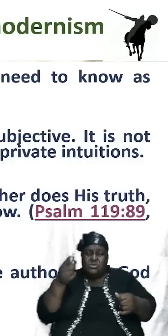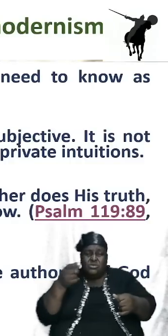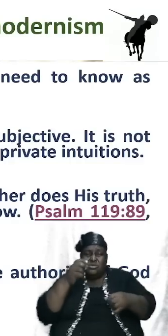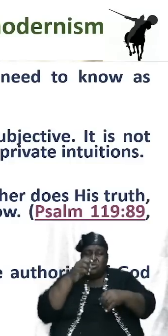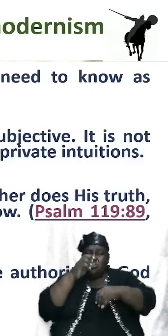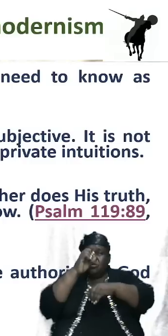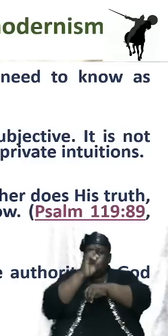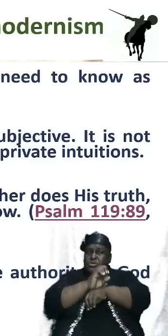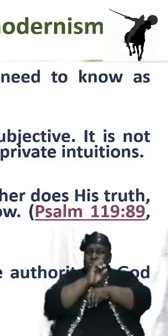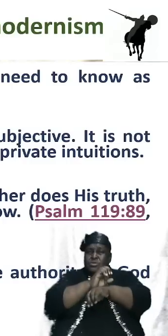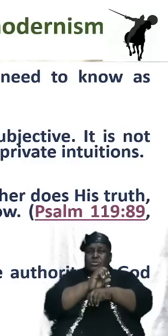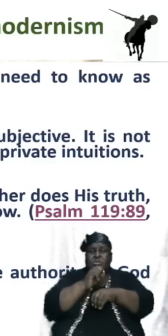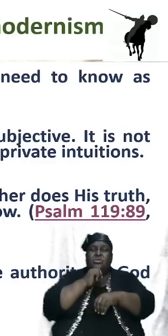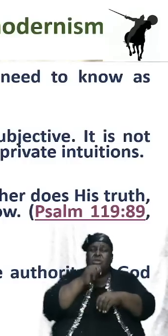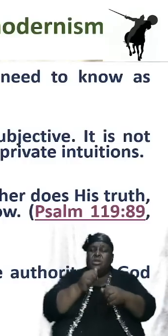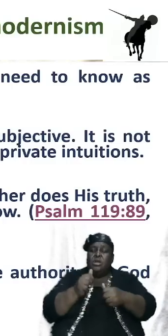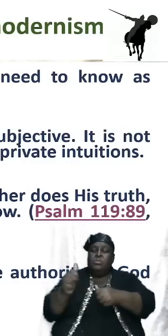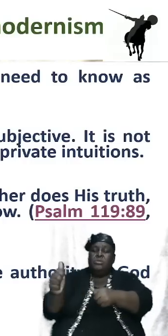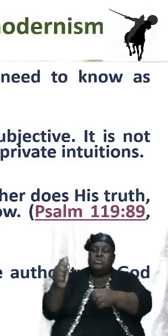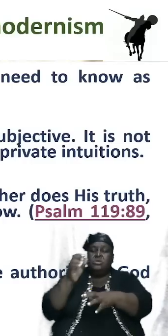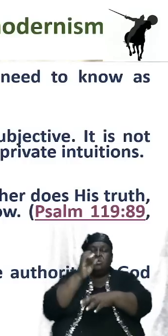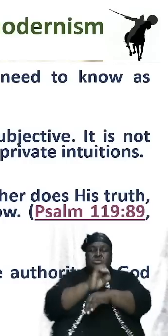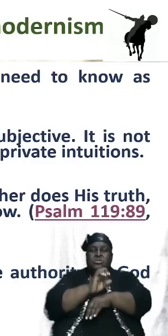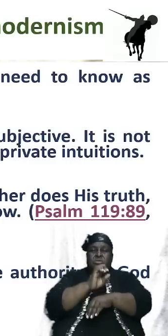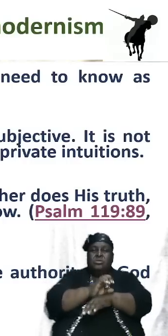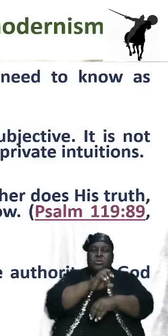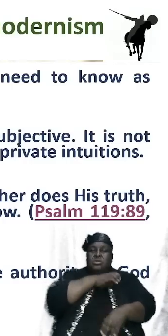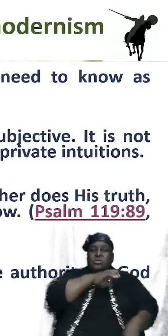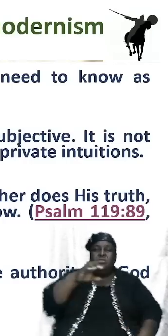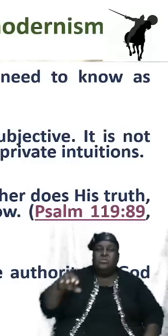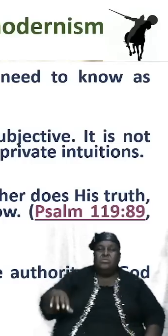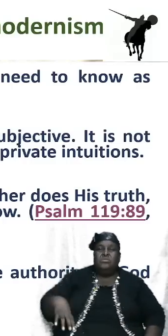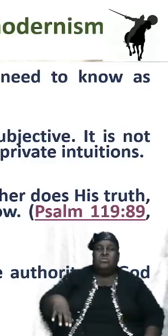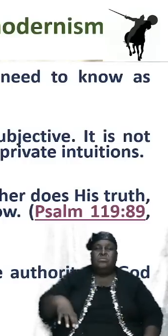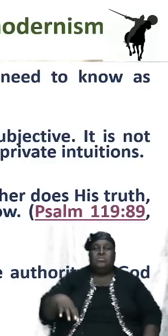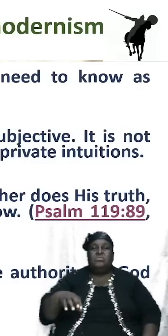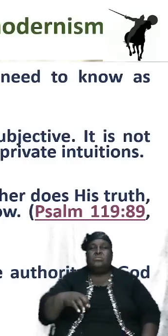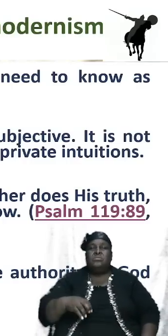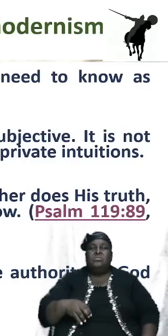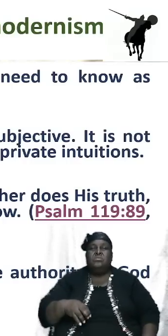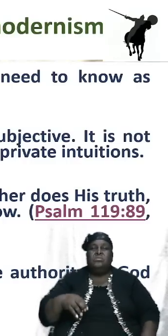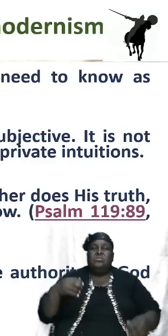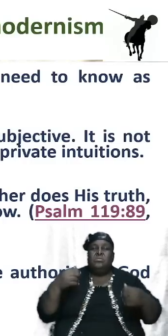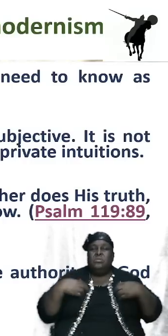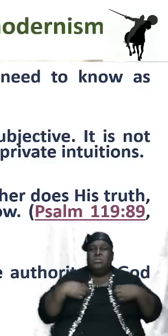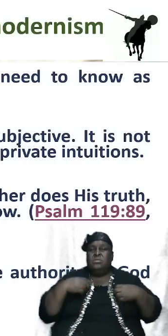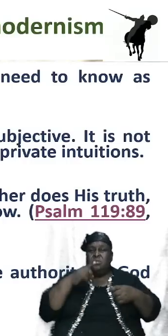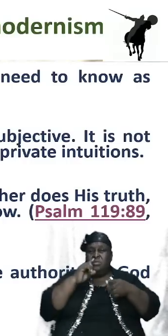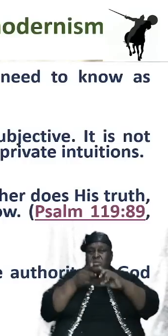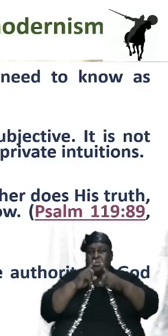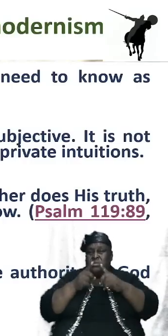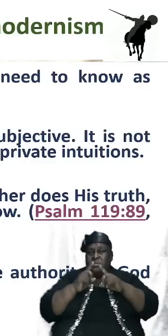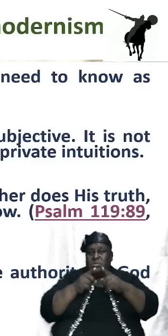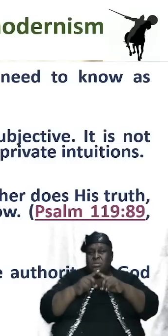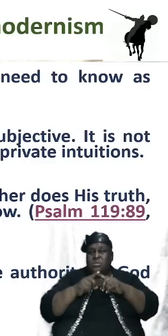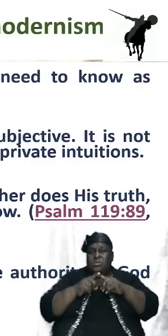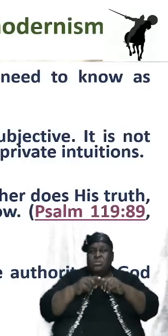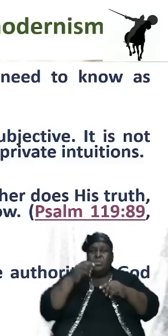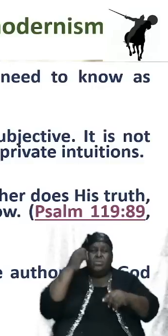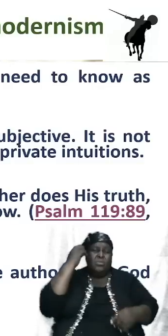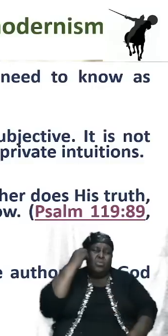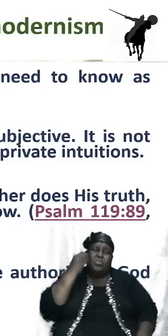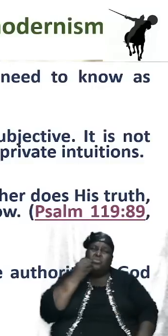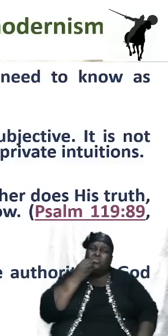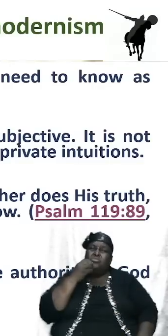the apostolic church, but the Christian in Christendom. They're having a debate over if homosexuality